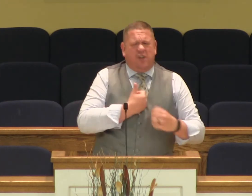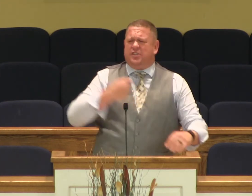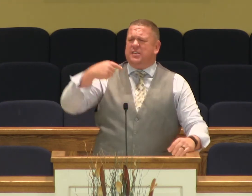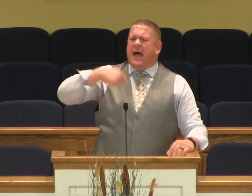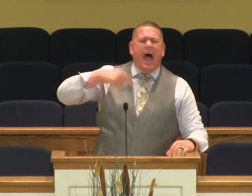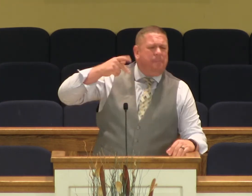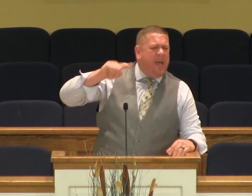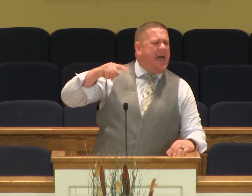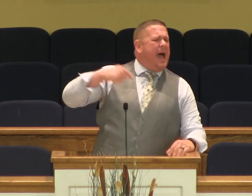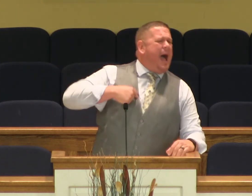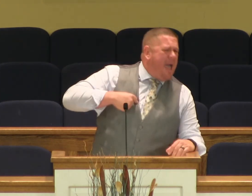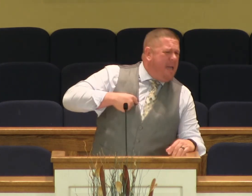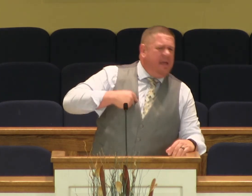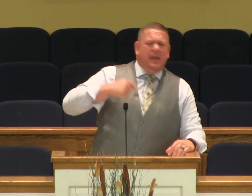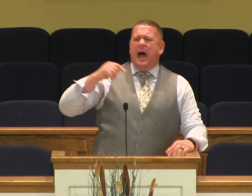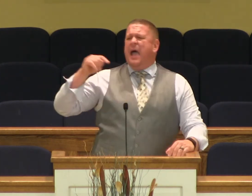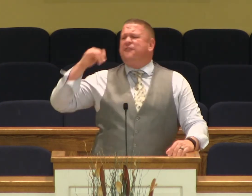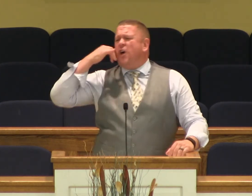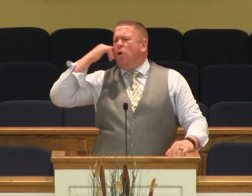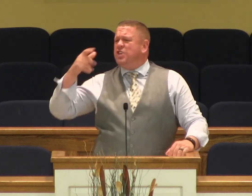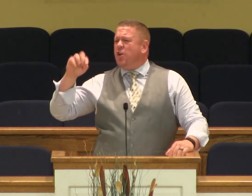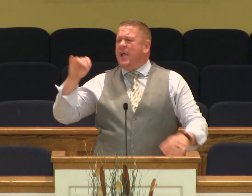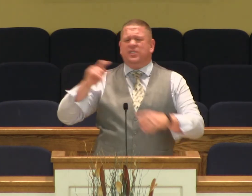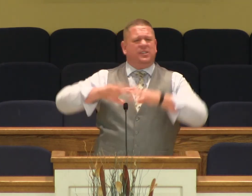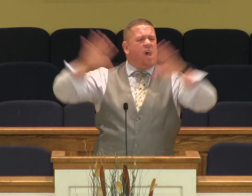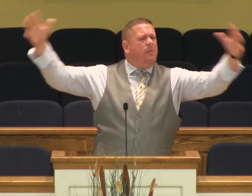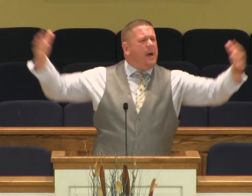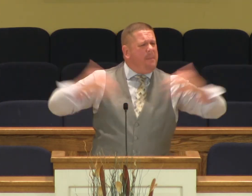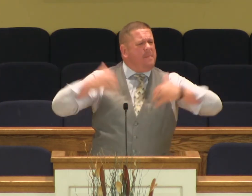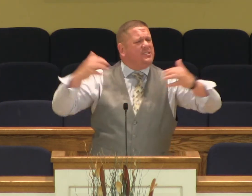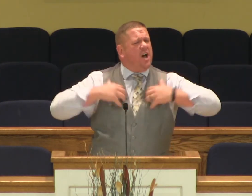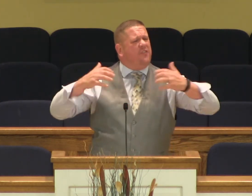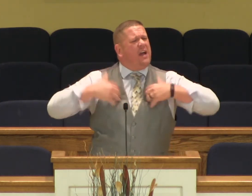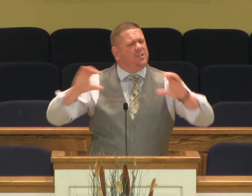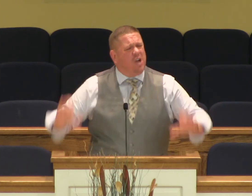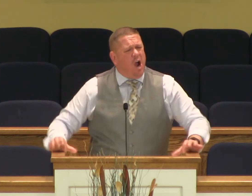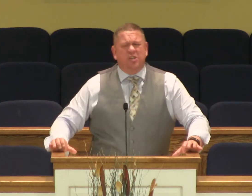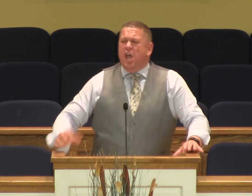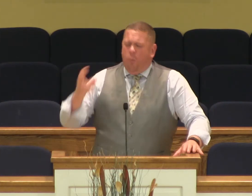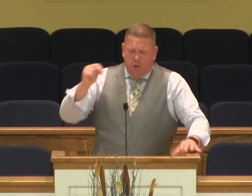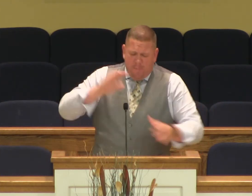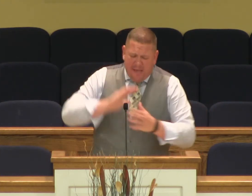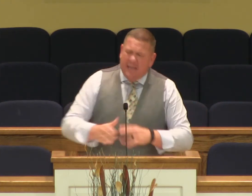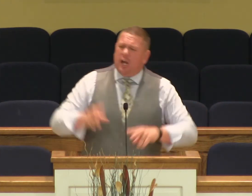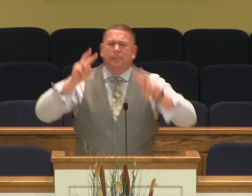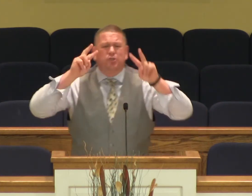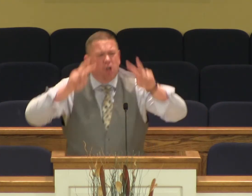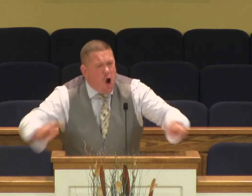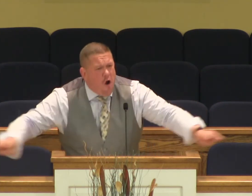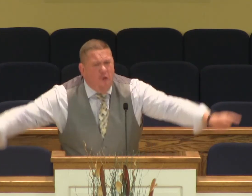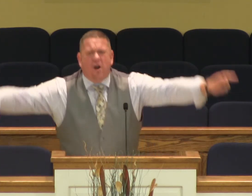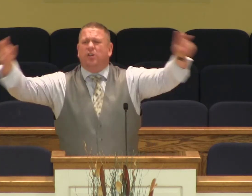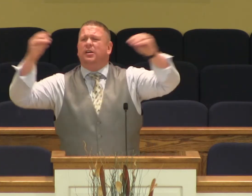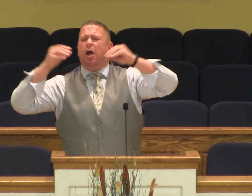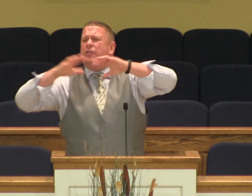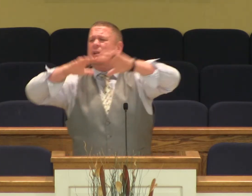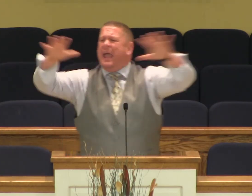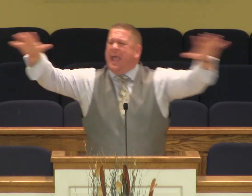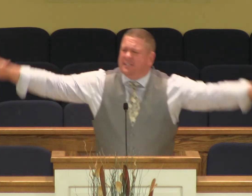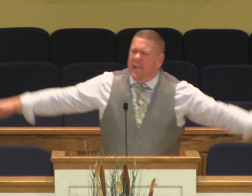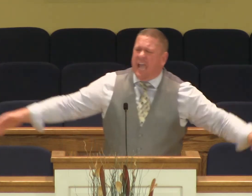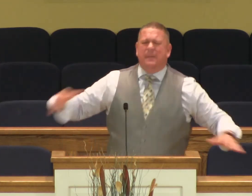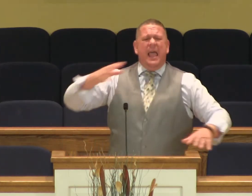selfie generation, this iPad, iPhone generation. It's all about me, myself, and I in church. When you begin to observe